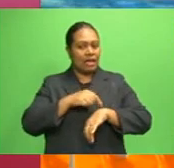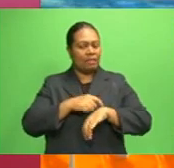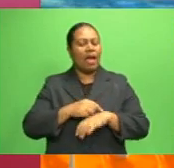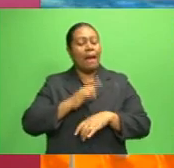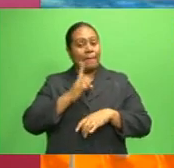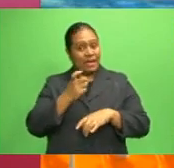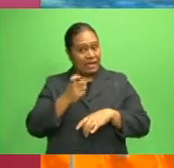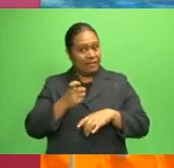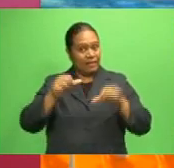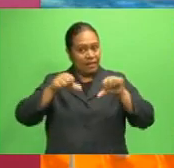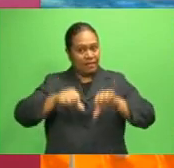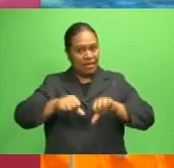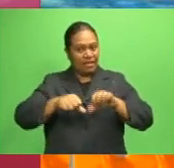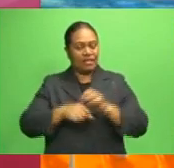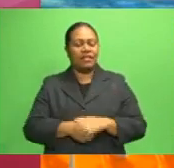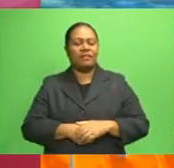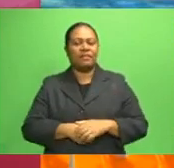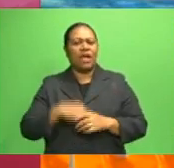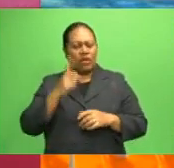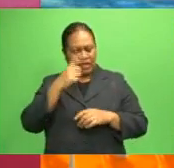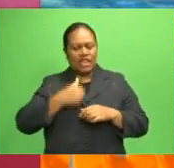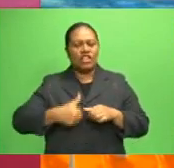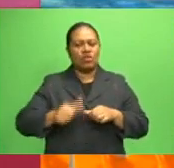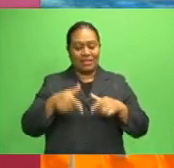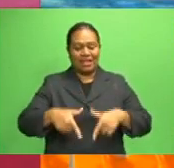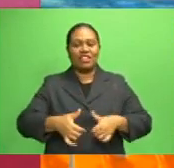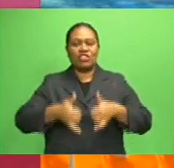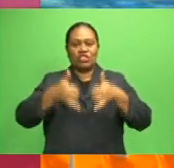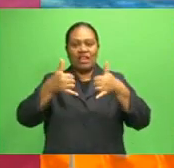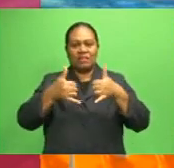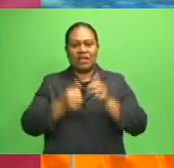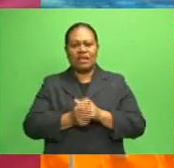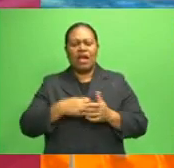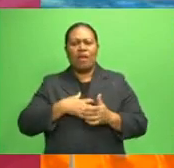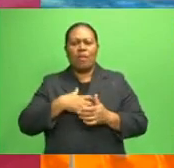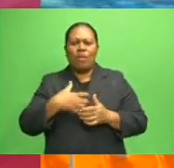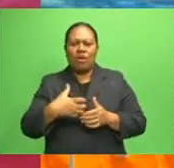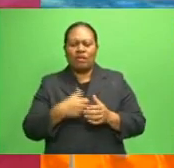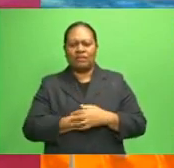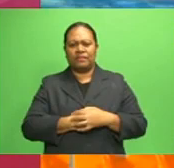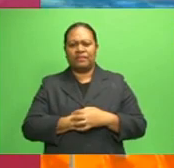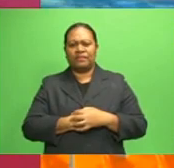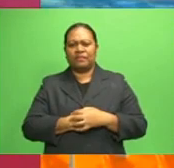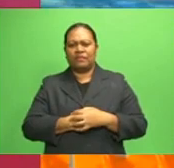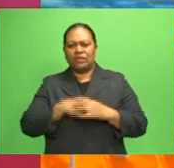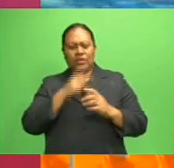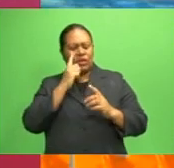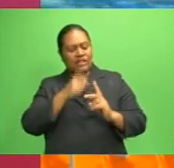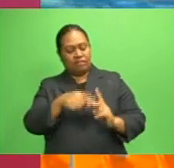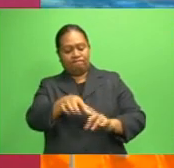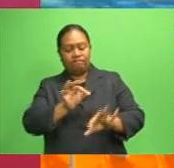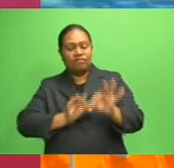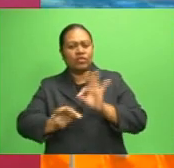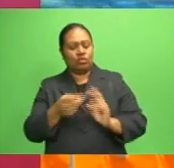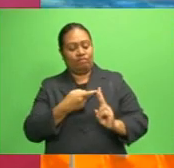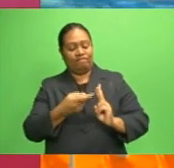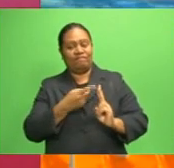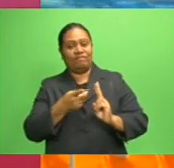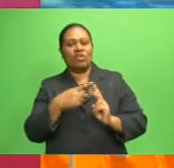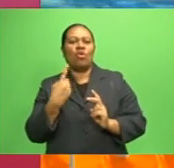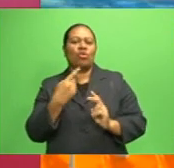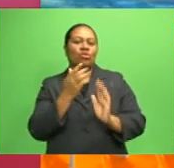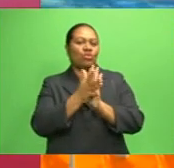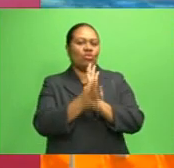that, we will use that championship also, more or less to cement the 2 swimmers that will be going in under